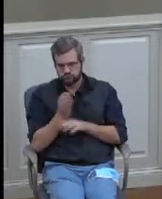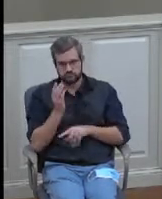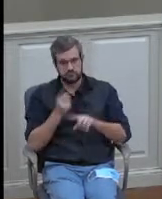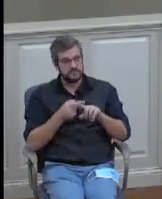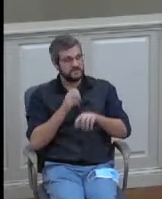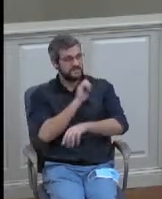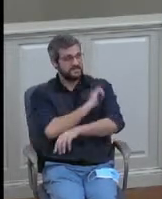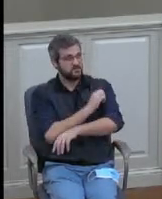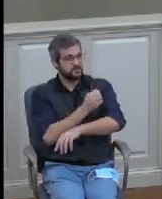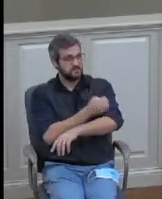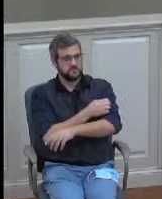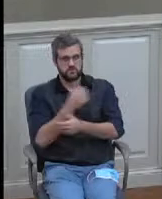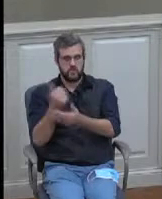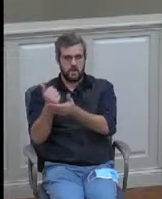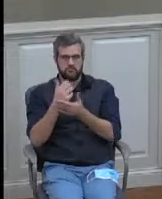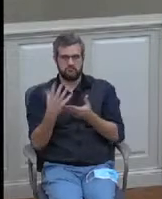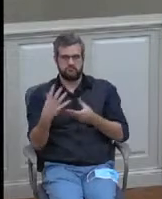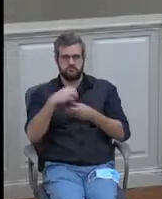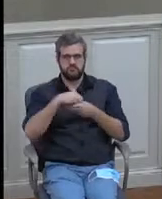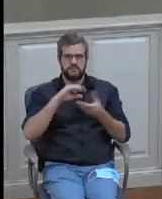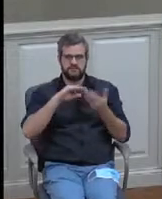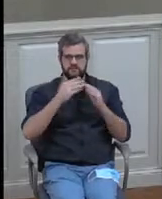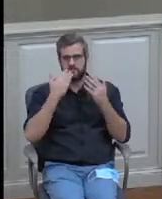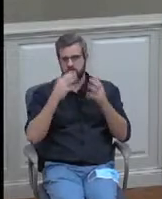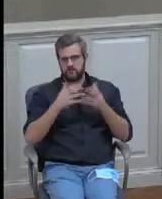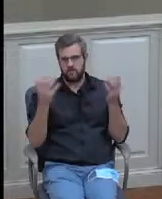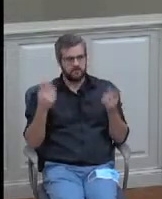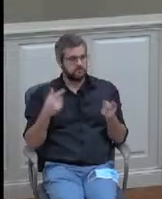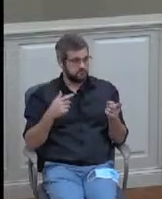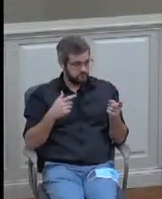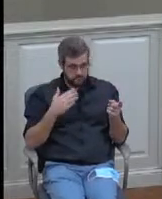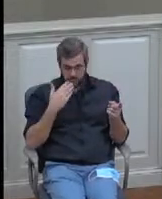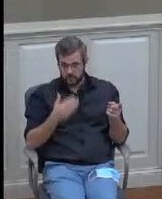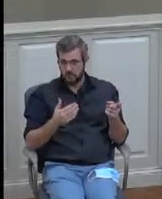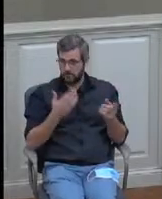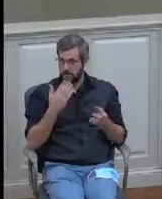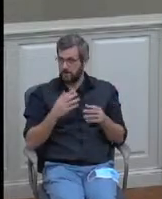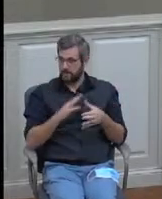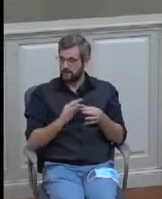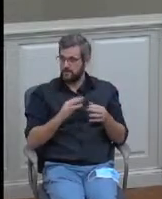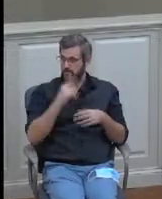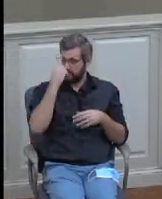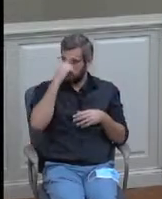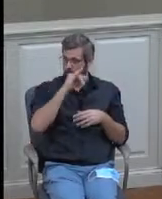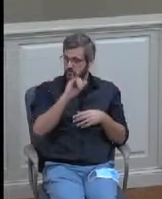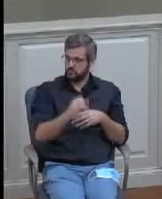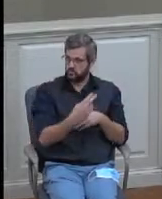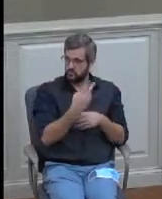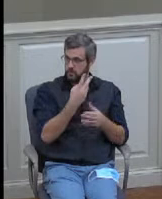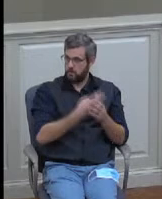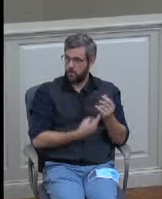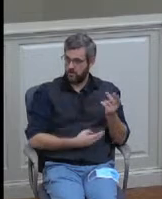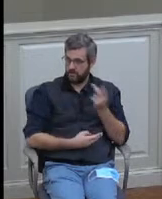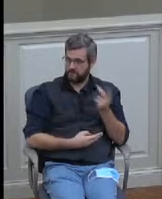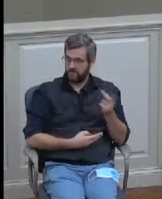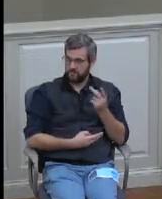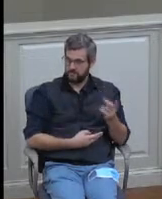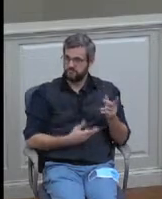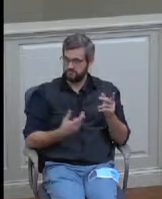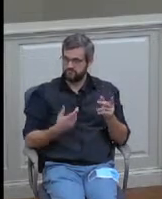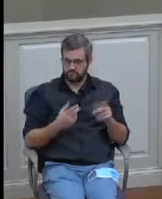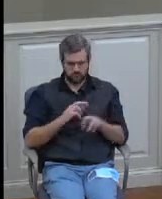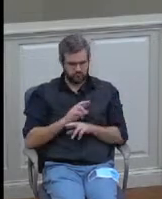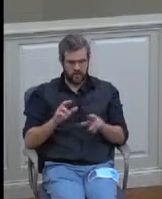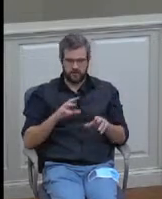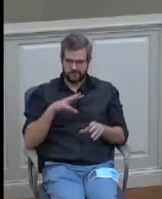to the city. Thanks very much. Thank you. I'll speak for Josh, too. I think we both, fully are prepared to do the